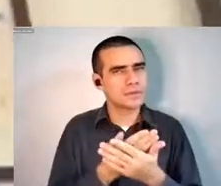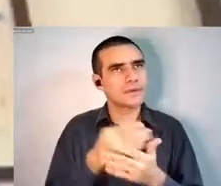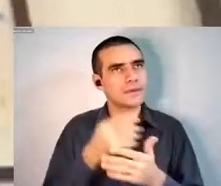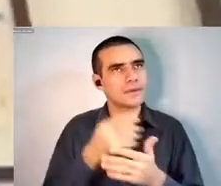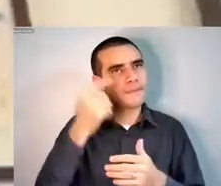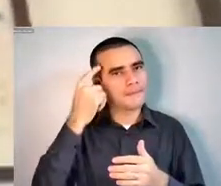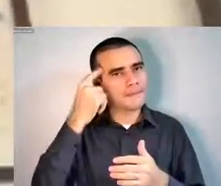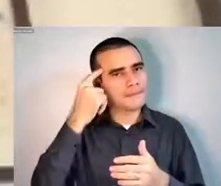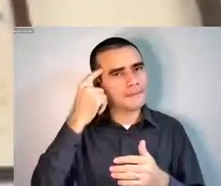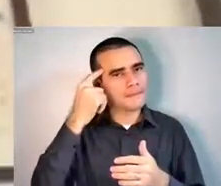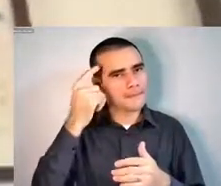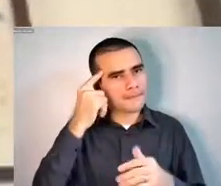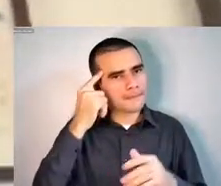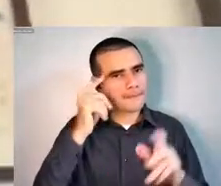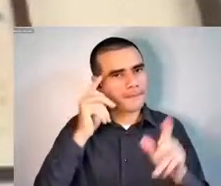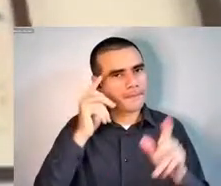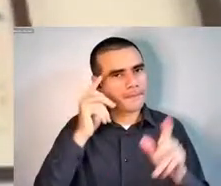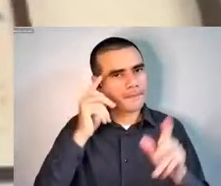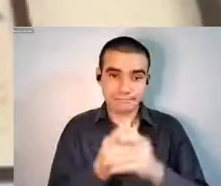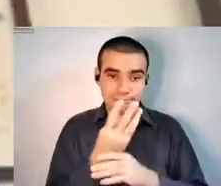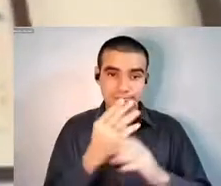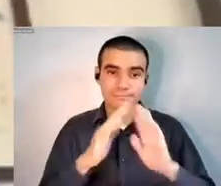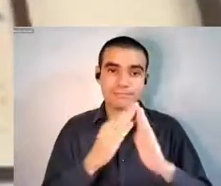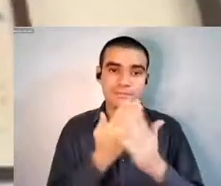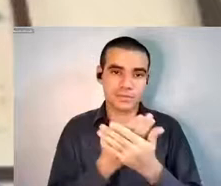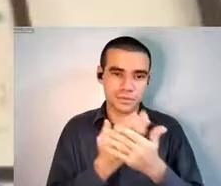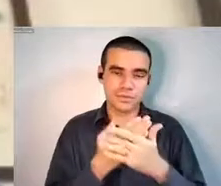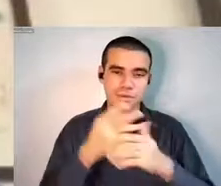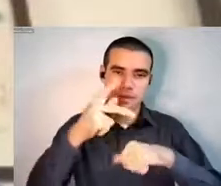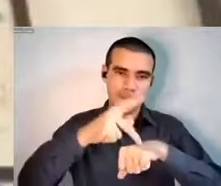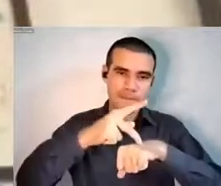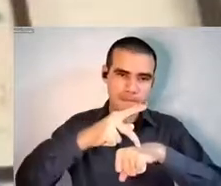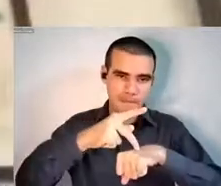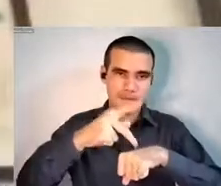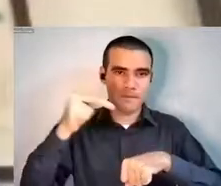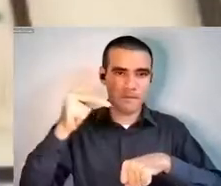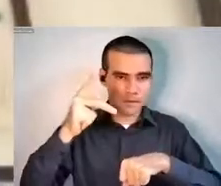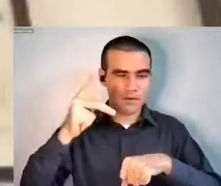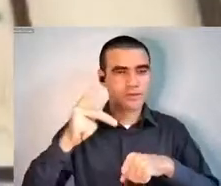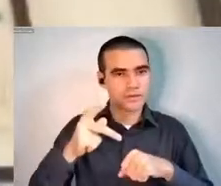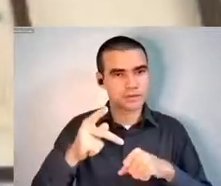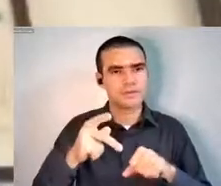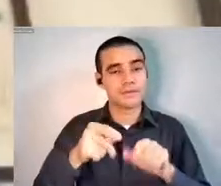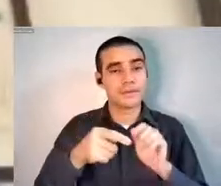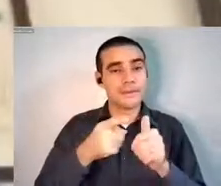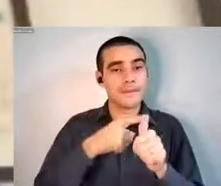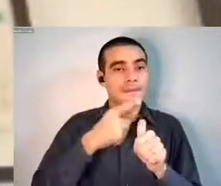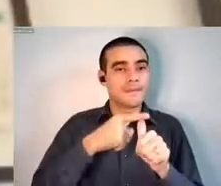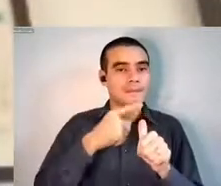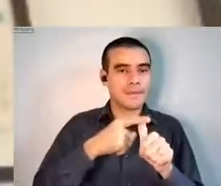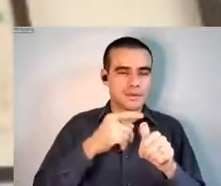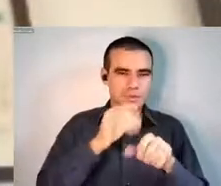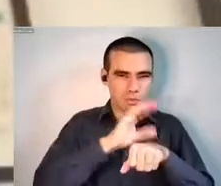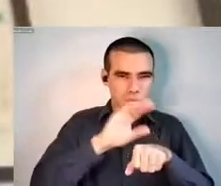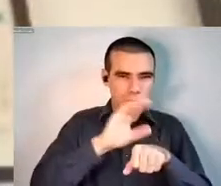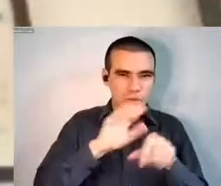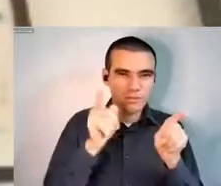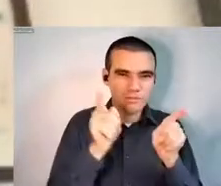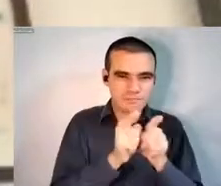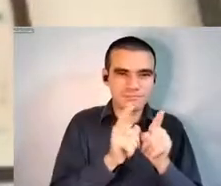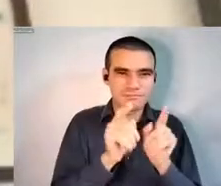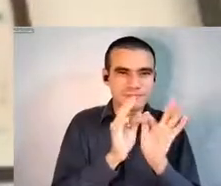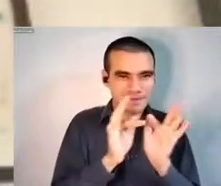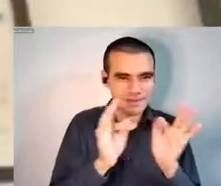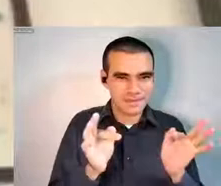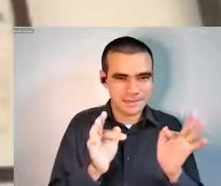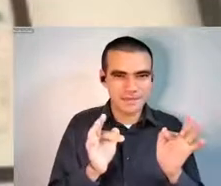school that thinks that way. And then we created a postgraduate school. Before that, we created a short duration